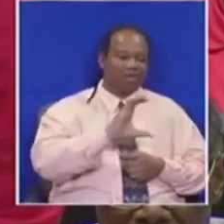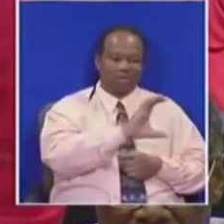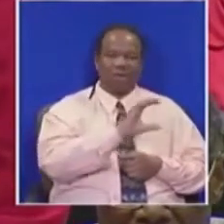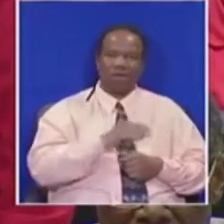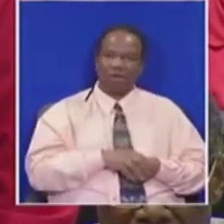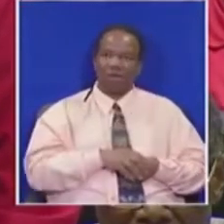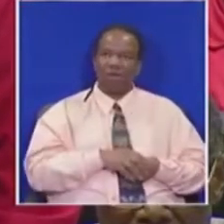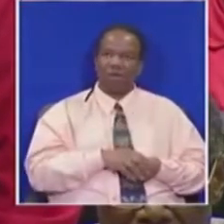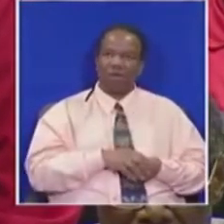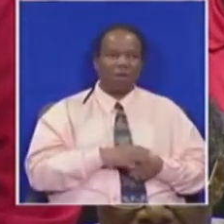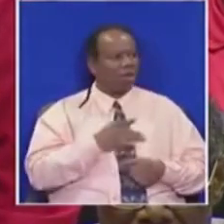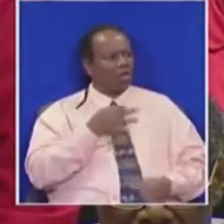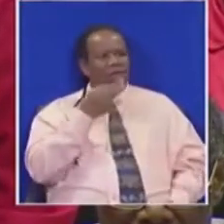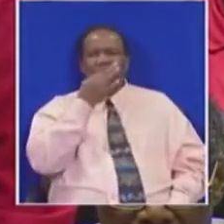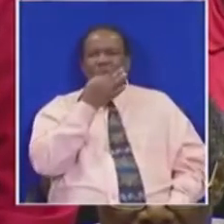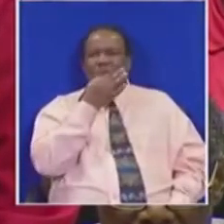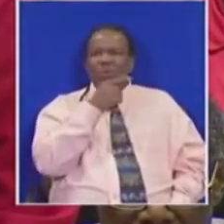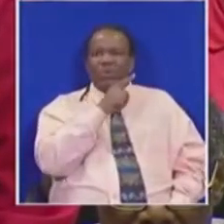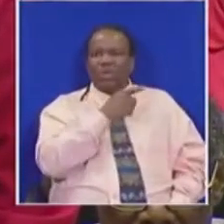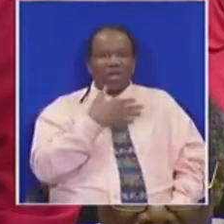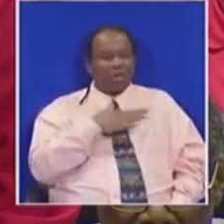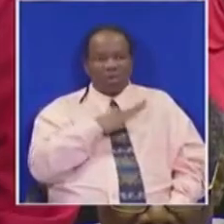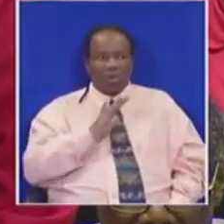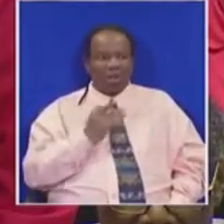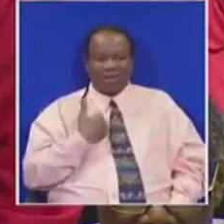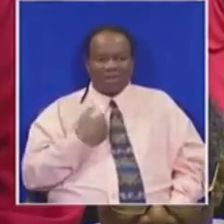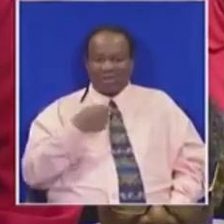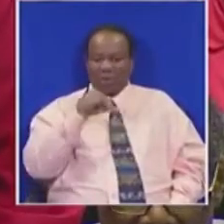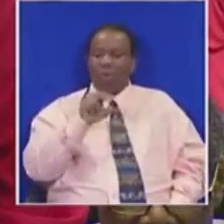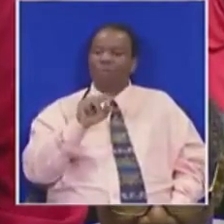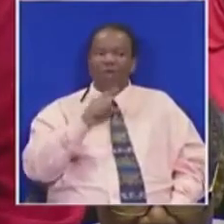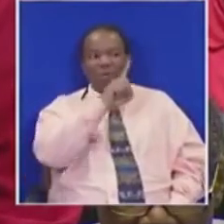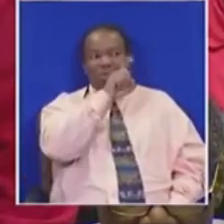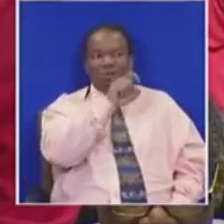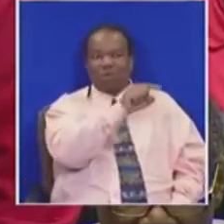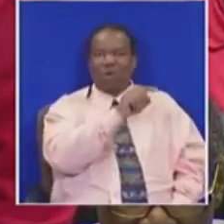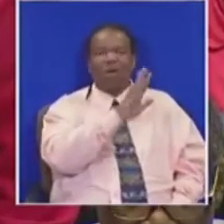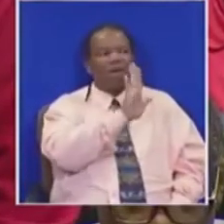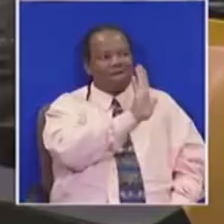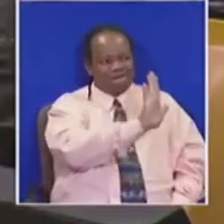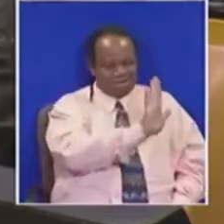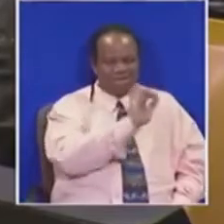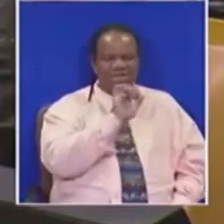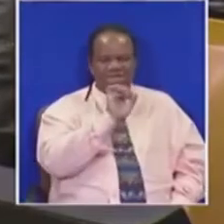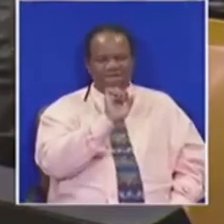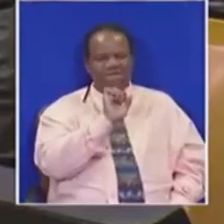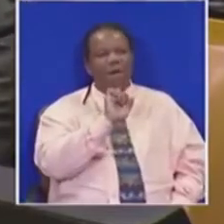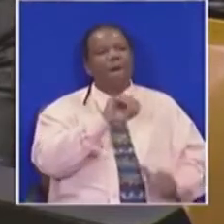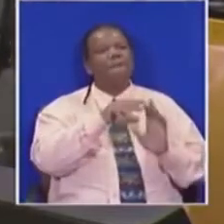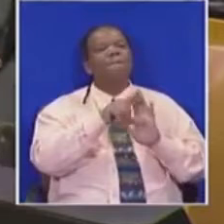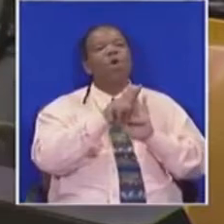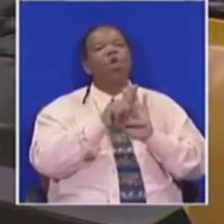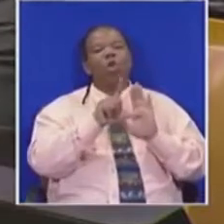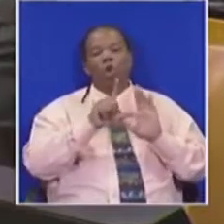said earlier that you don't want to be associated with the moral questions and everything else. Now, on a legal principle, you are a lawyer.